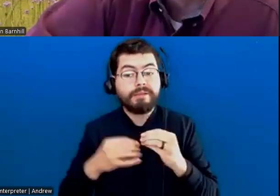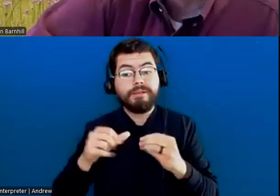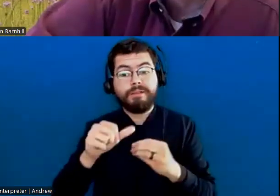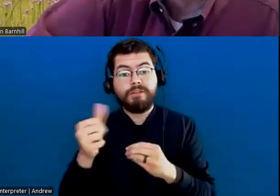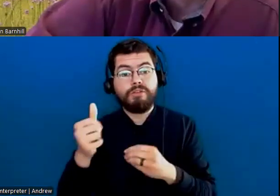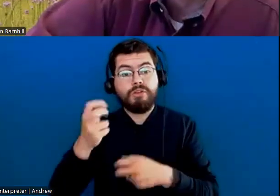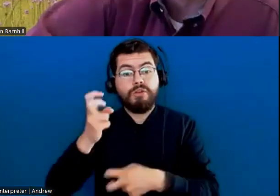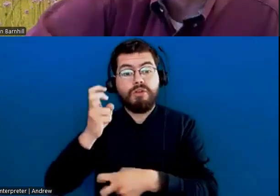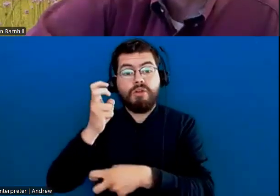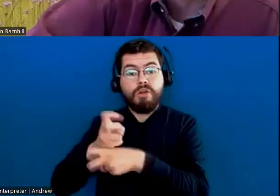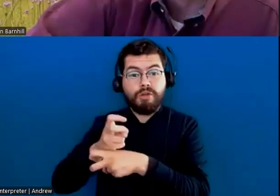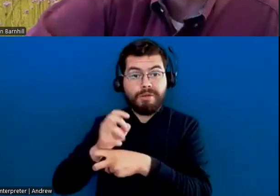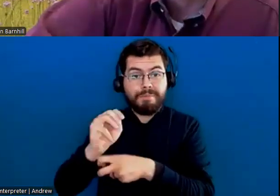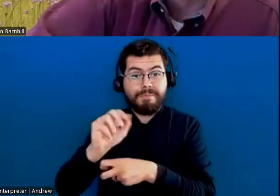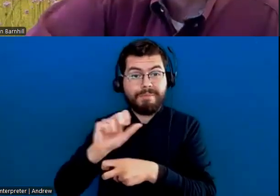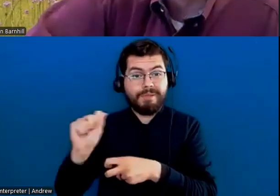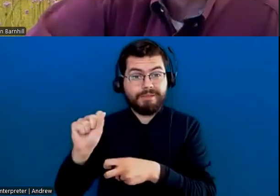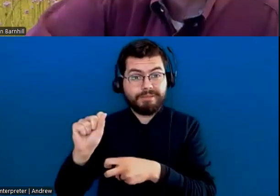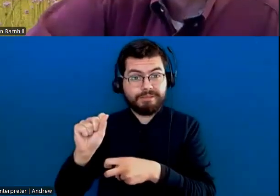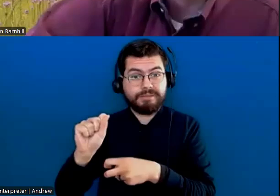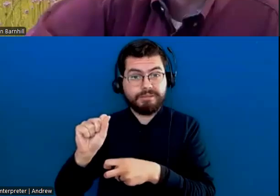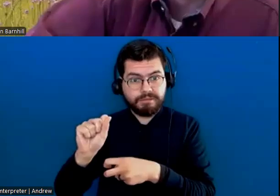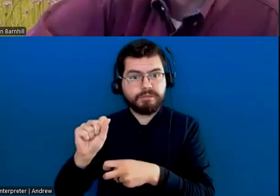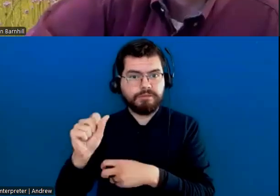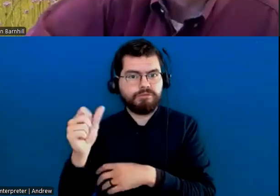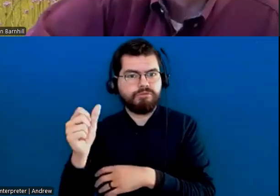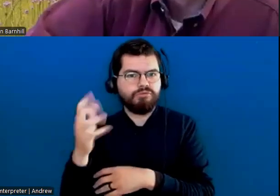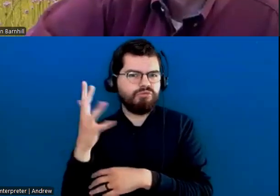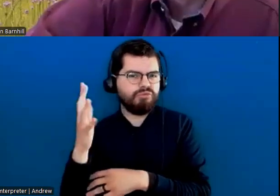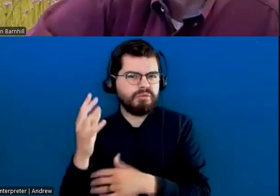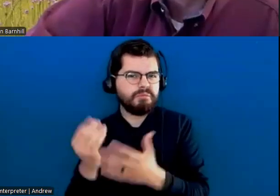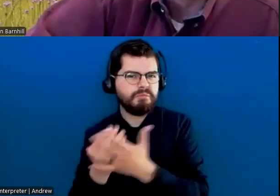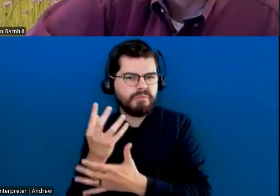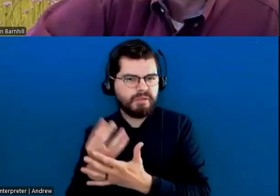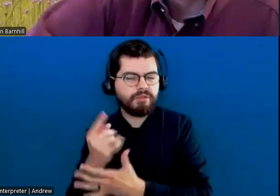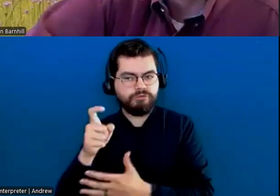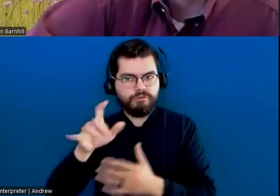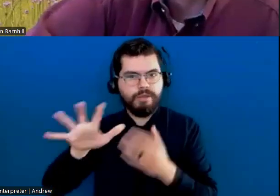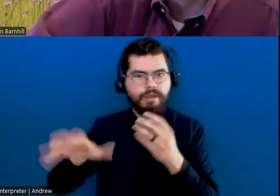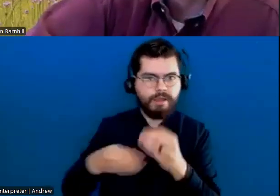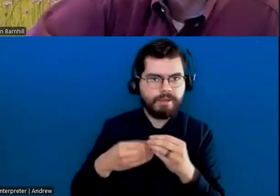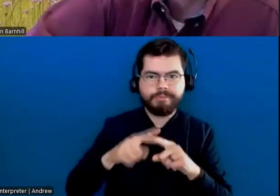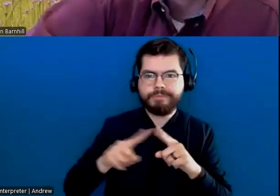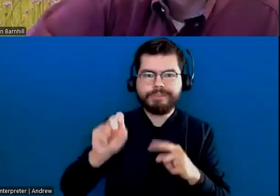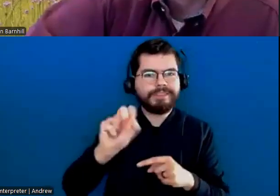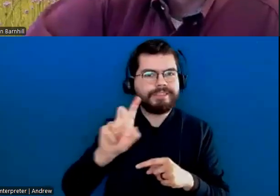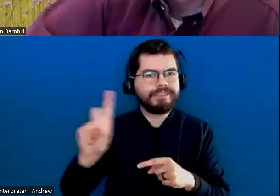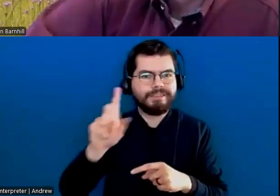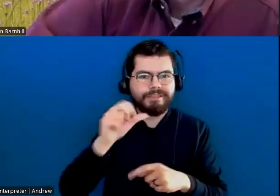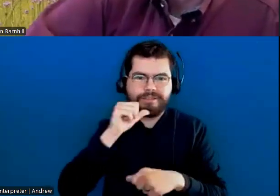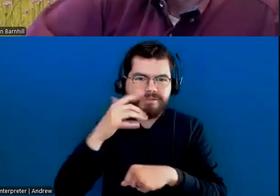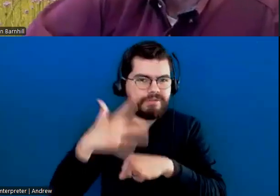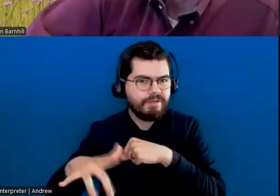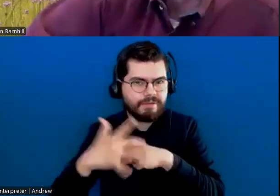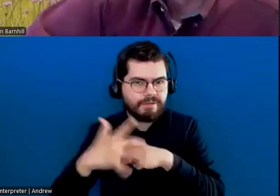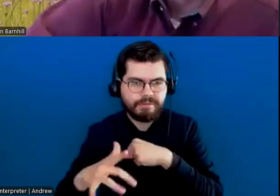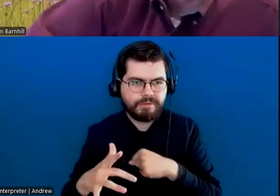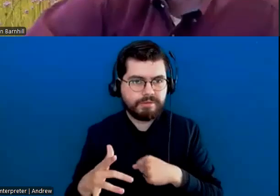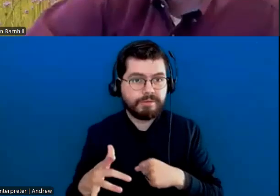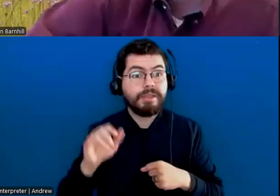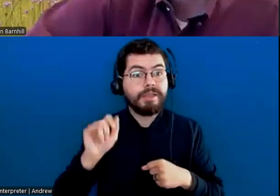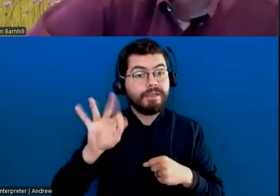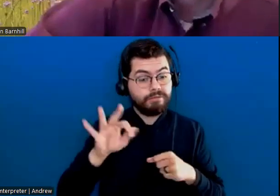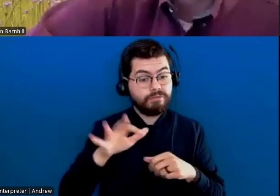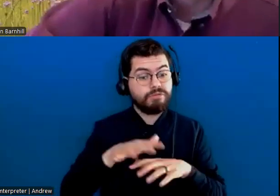mass species that should be on the site, but the seed source is not available. Because had it just happened slowly, Mother